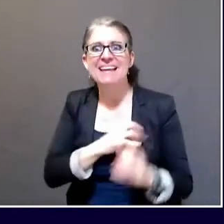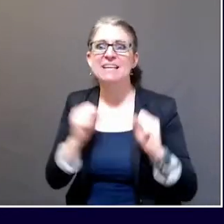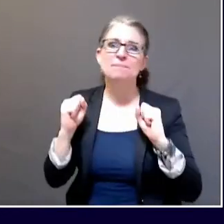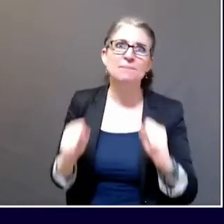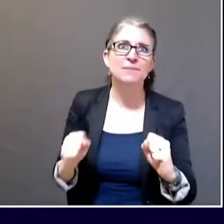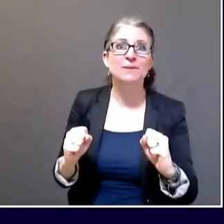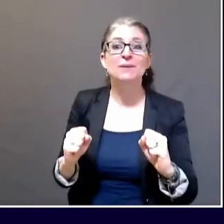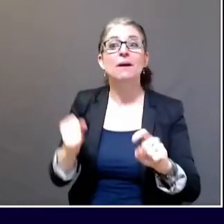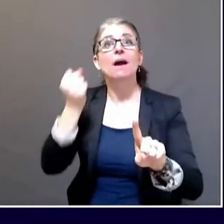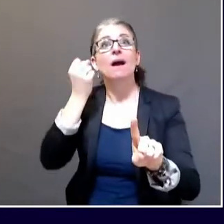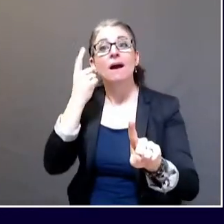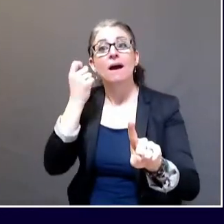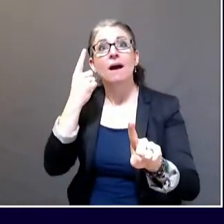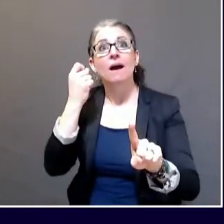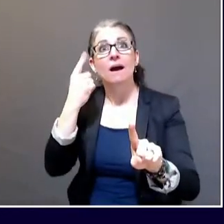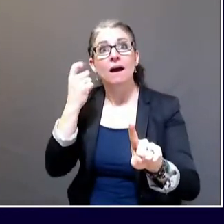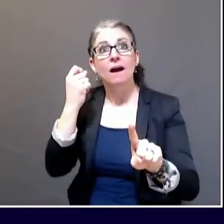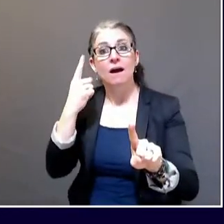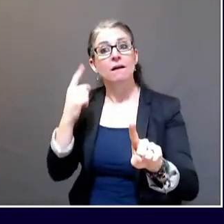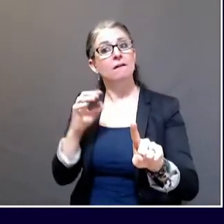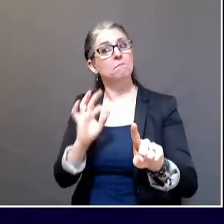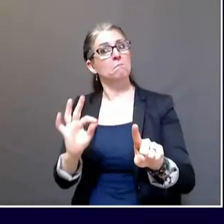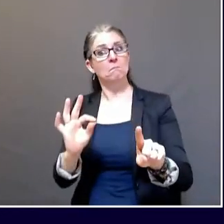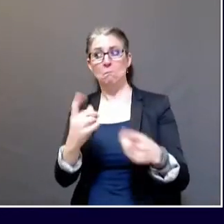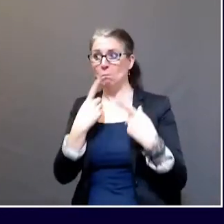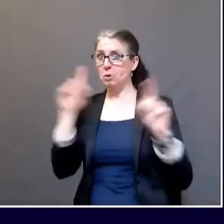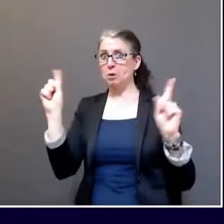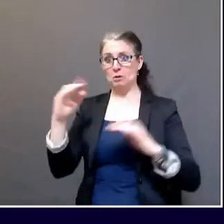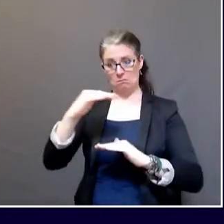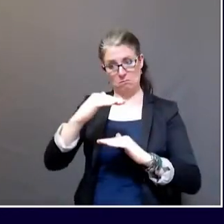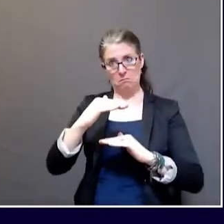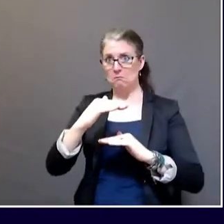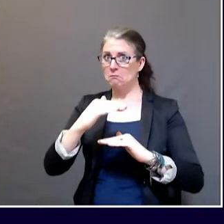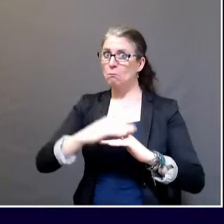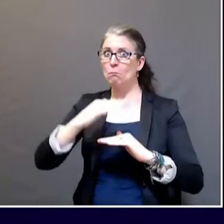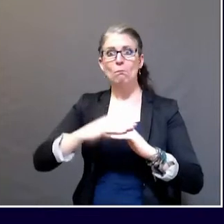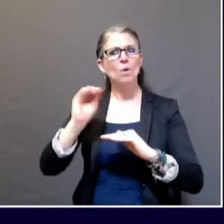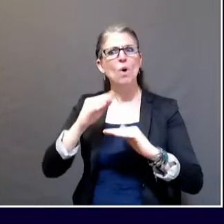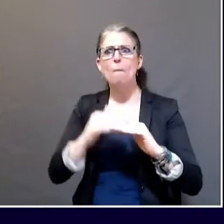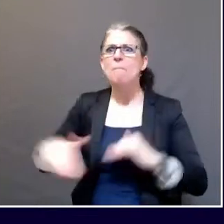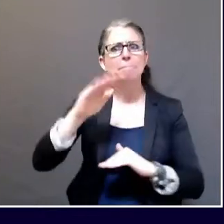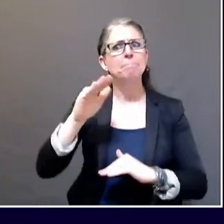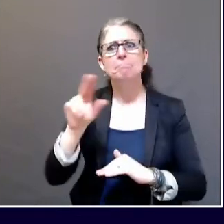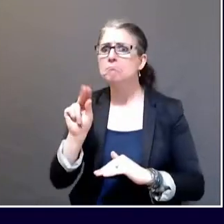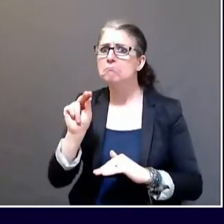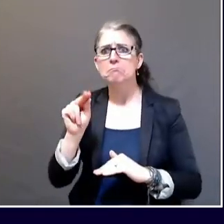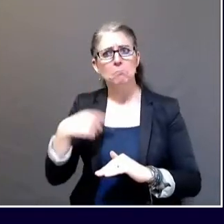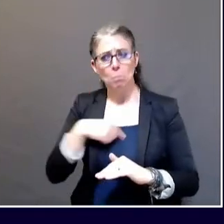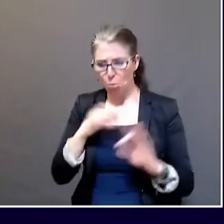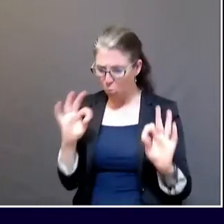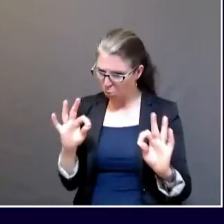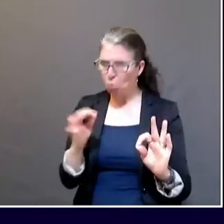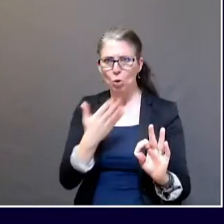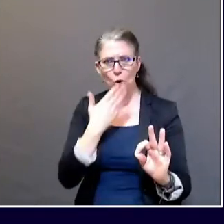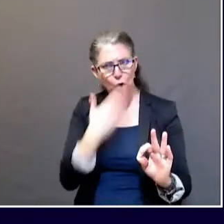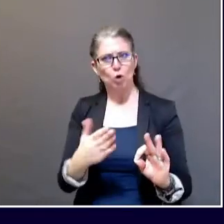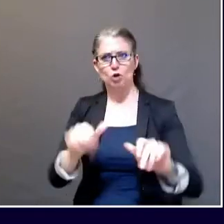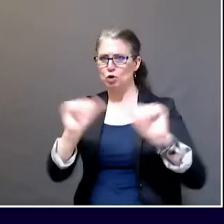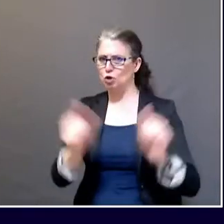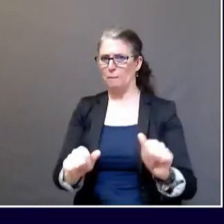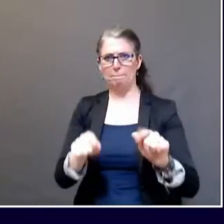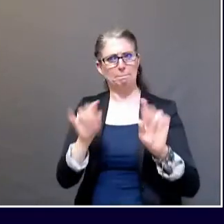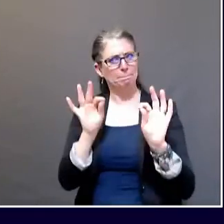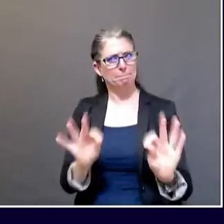the tight parameters that it needs to be within, that we are notified so that the vaccine is not